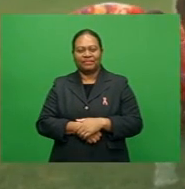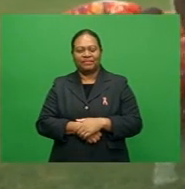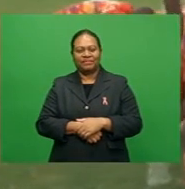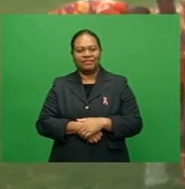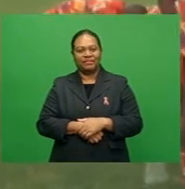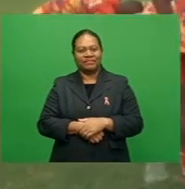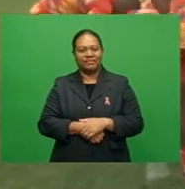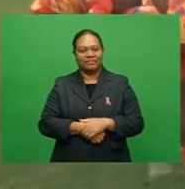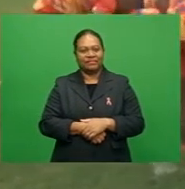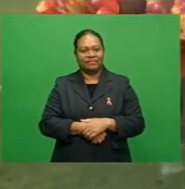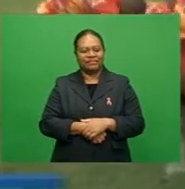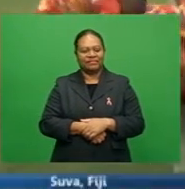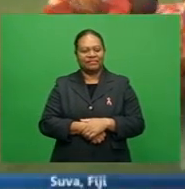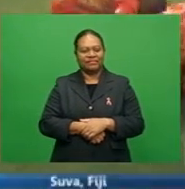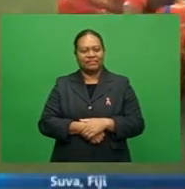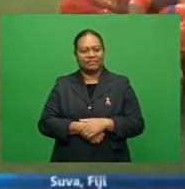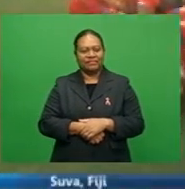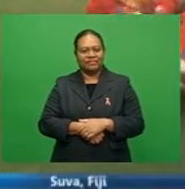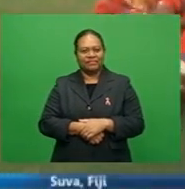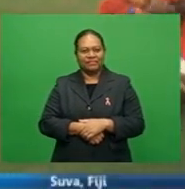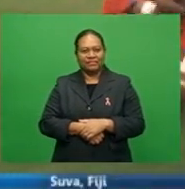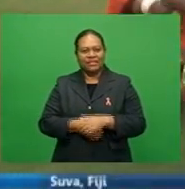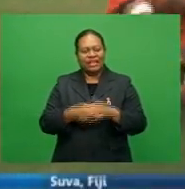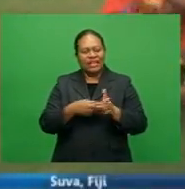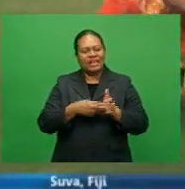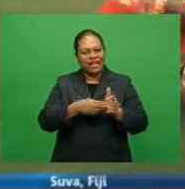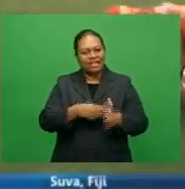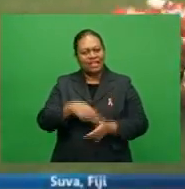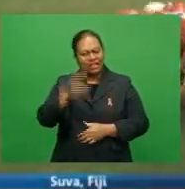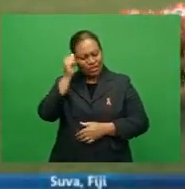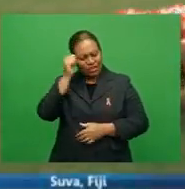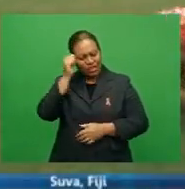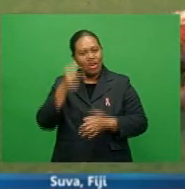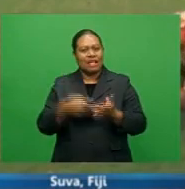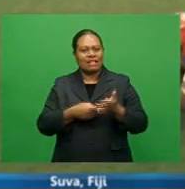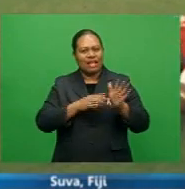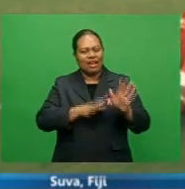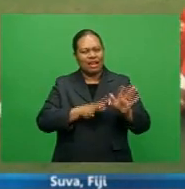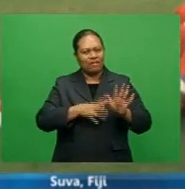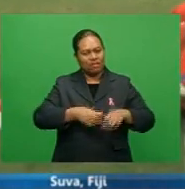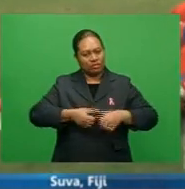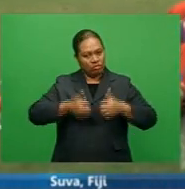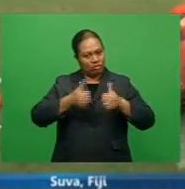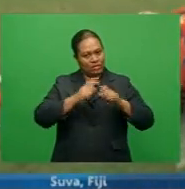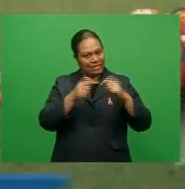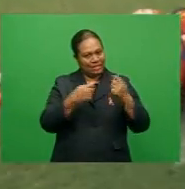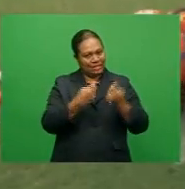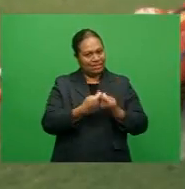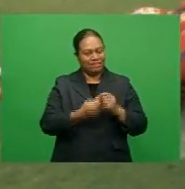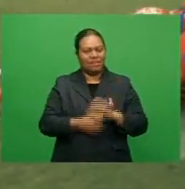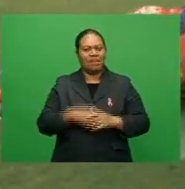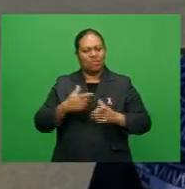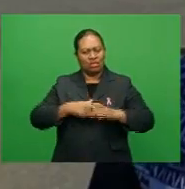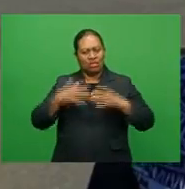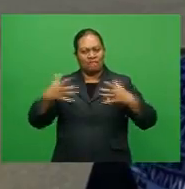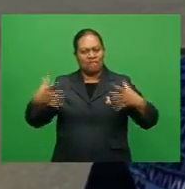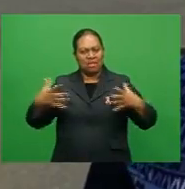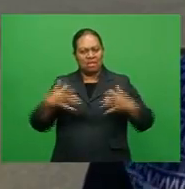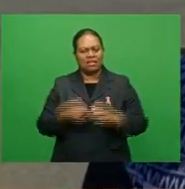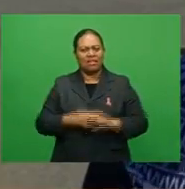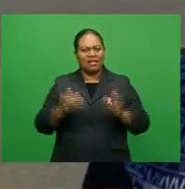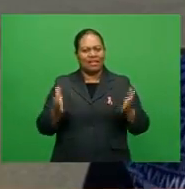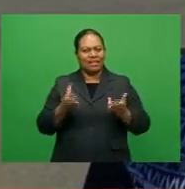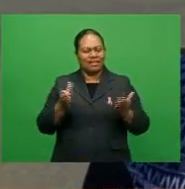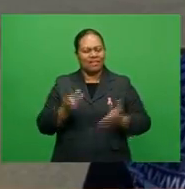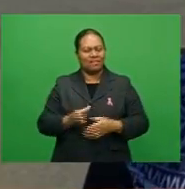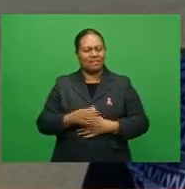Defeated Nandronga, 11 points to Nandi is aware that Tailevu is a class team, especially during big games. Tailevu is a